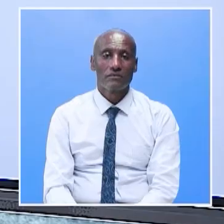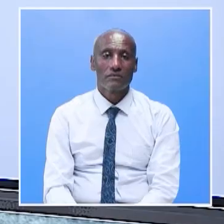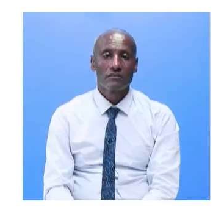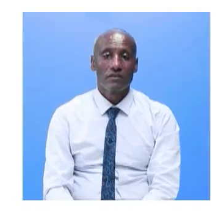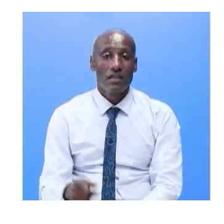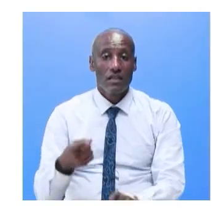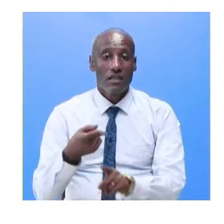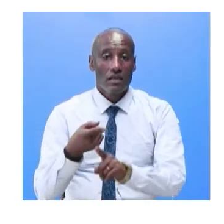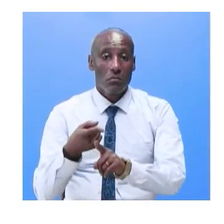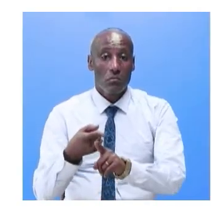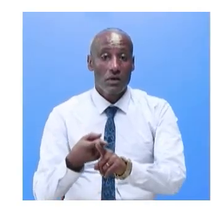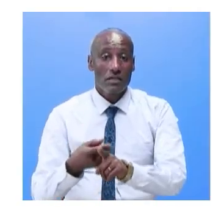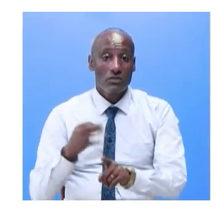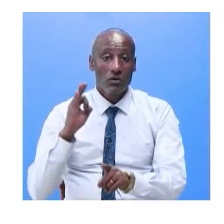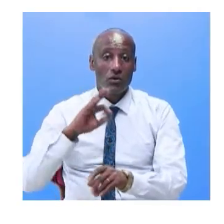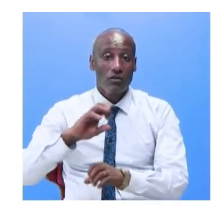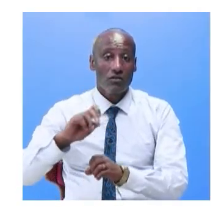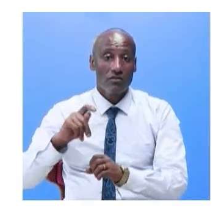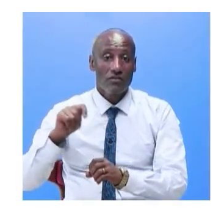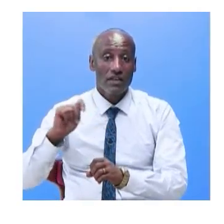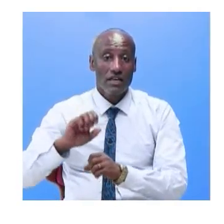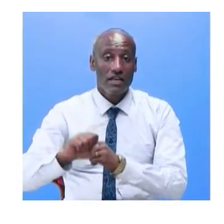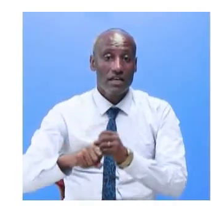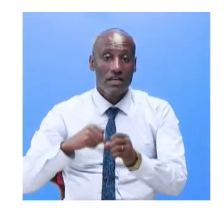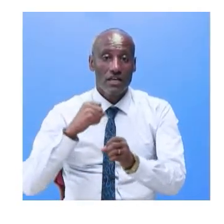months of the year,